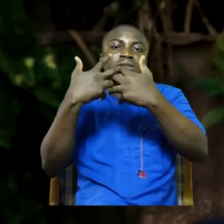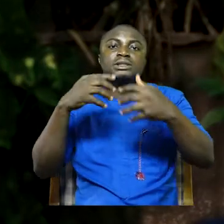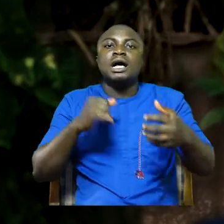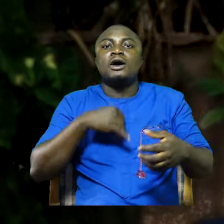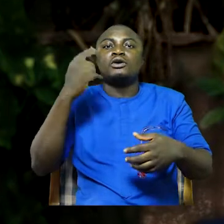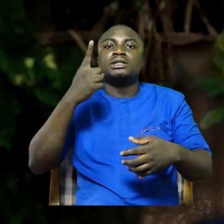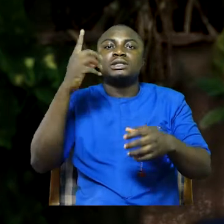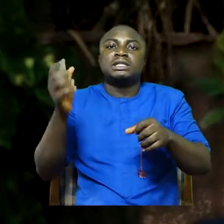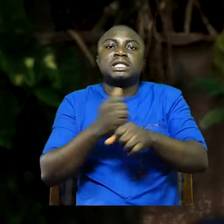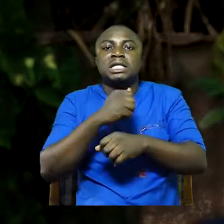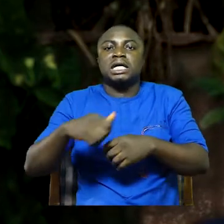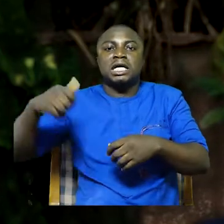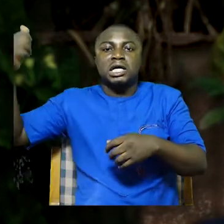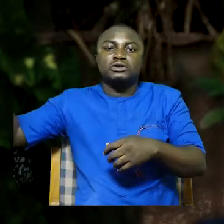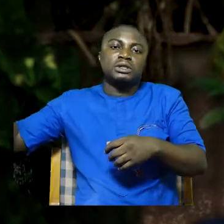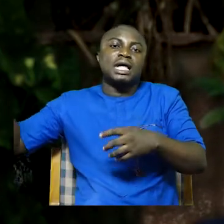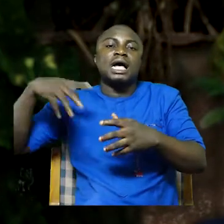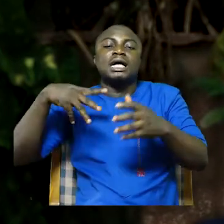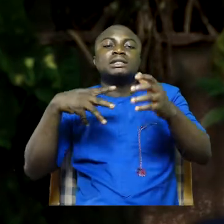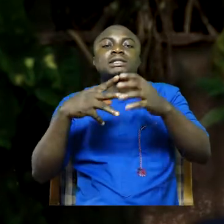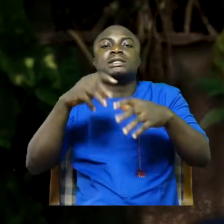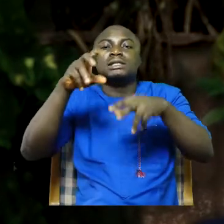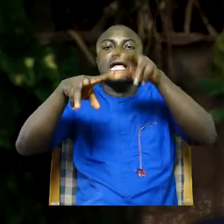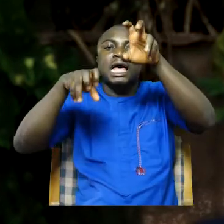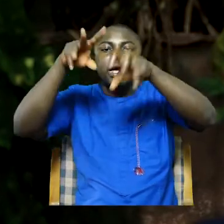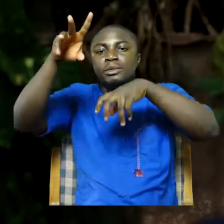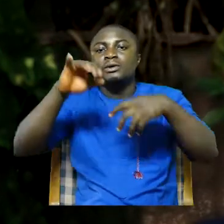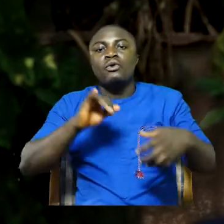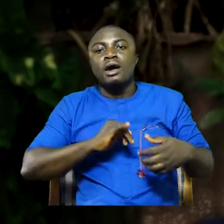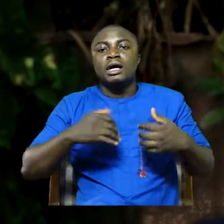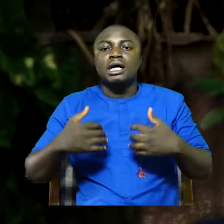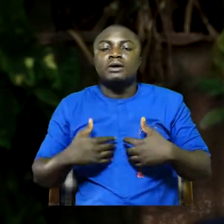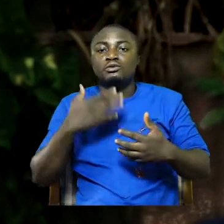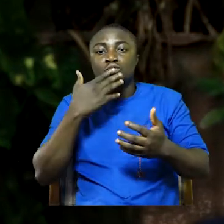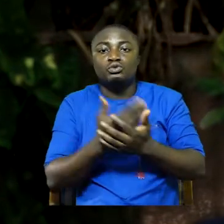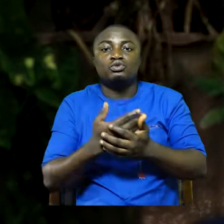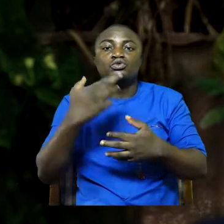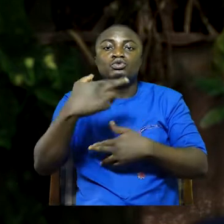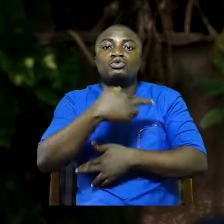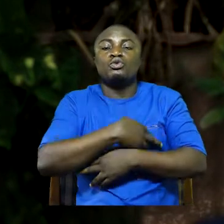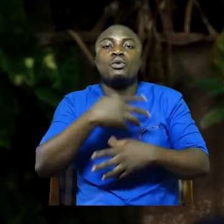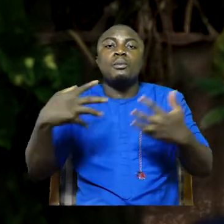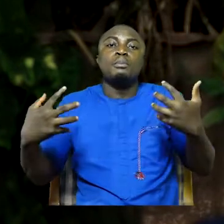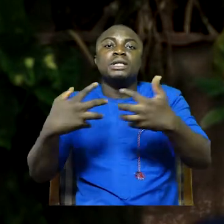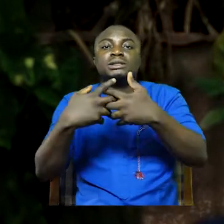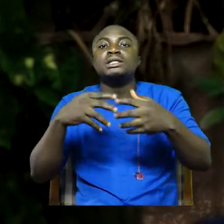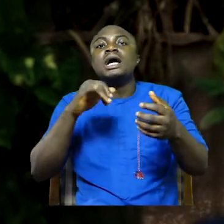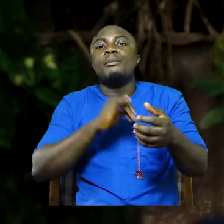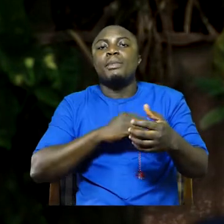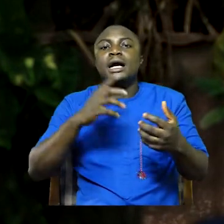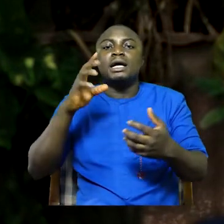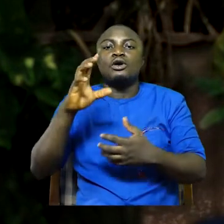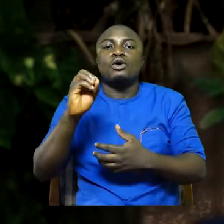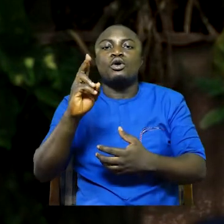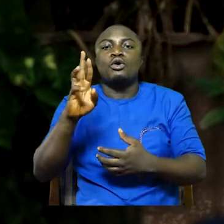me. I always take another staircase because it has a lot of staircases. And I had a very good roommate who was also